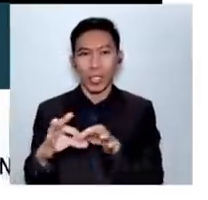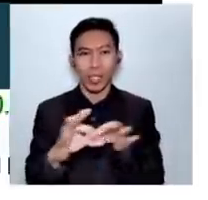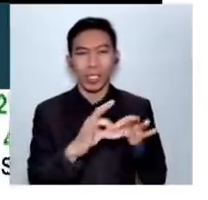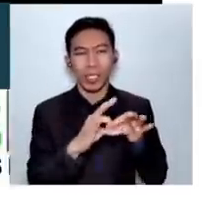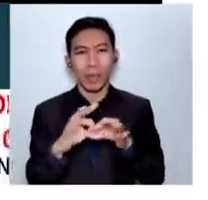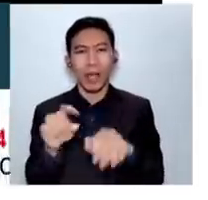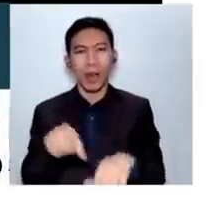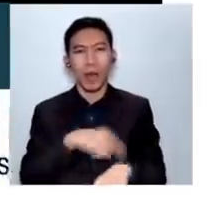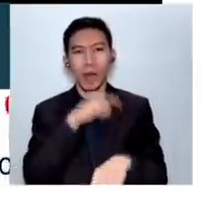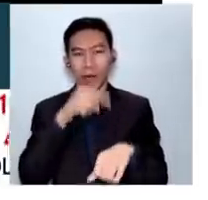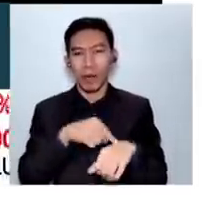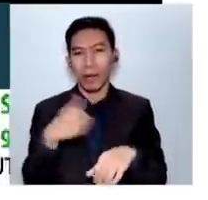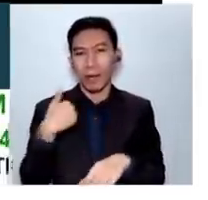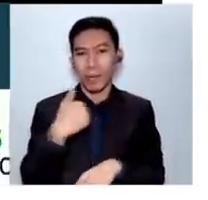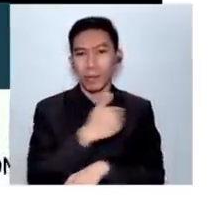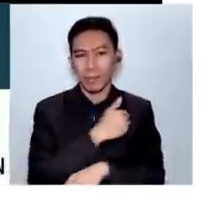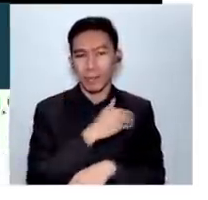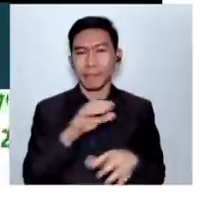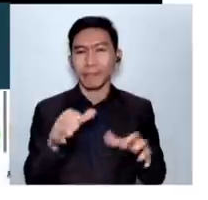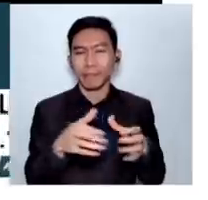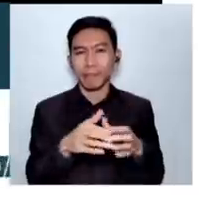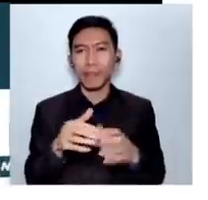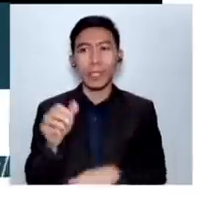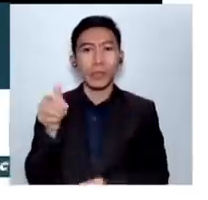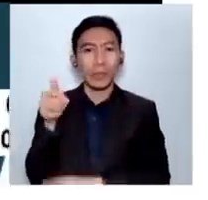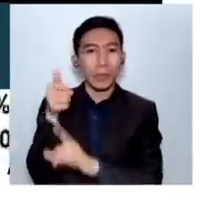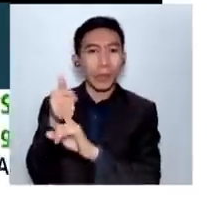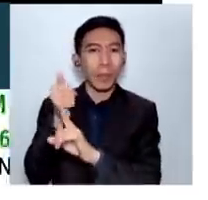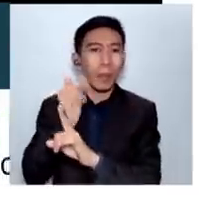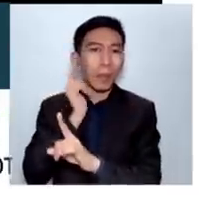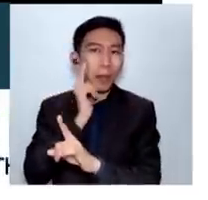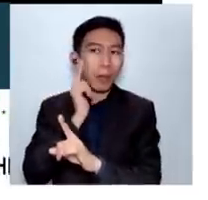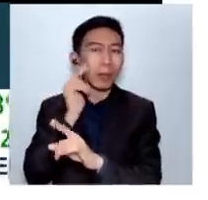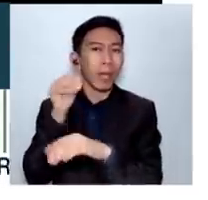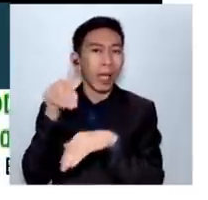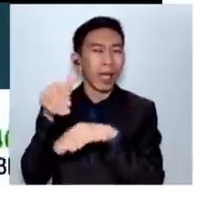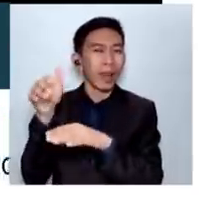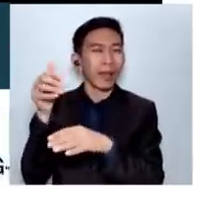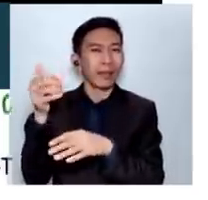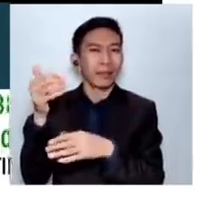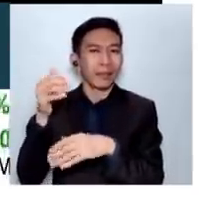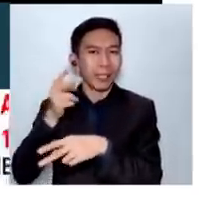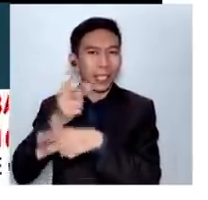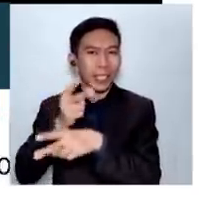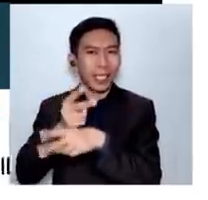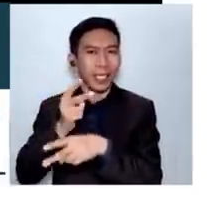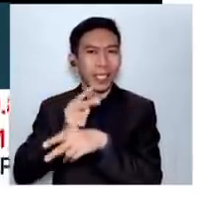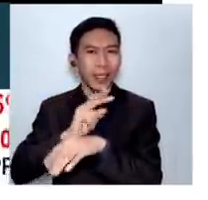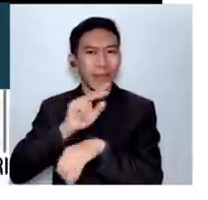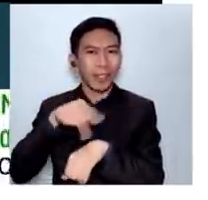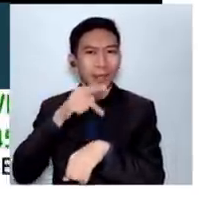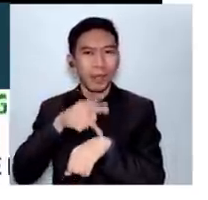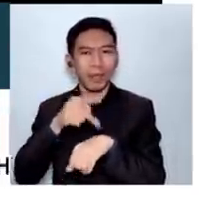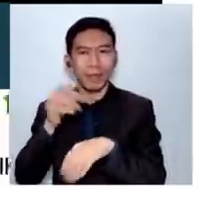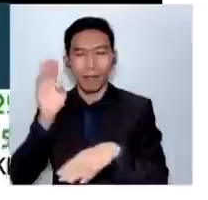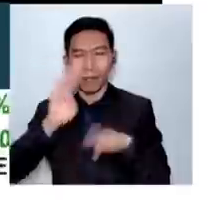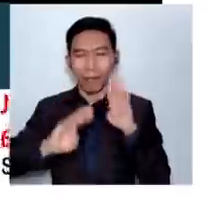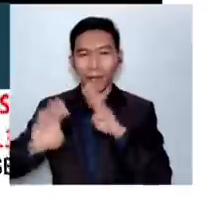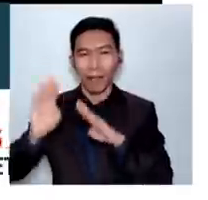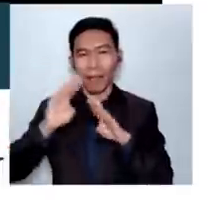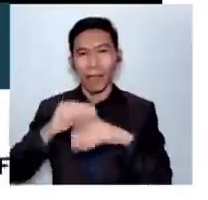So the president, let him take care of the problems of the nation. I mean, I'm sure hindi naman niya